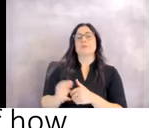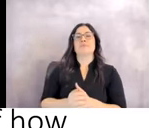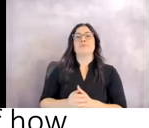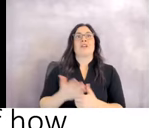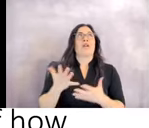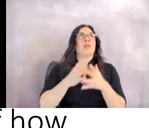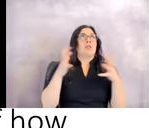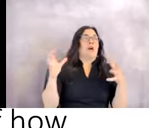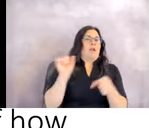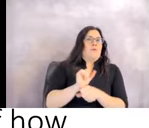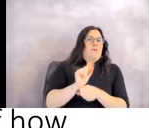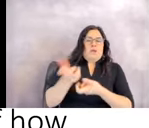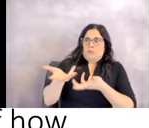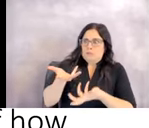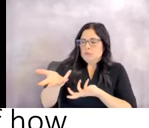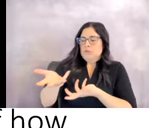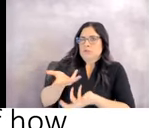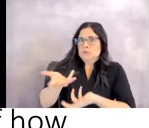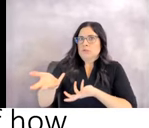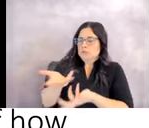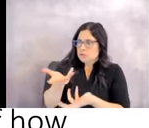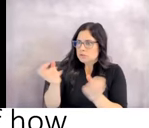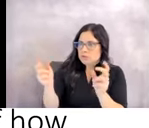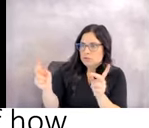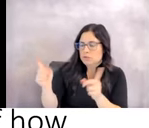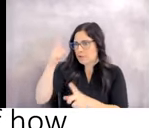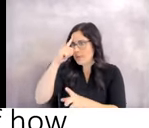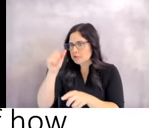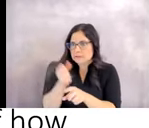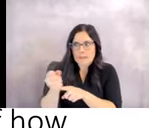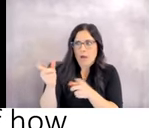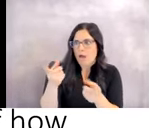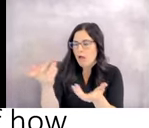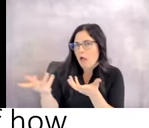work just trying to make sure that they were okay mentally.